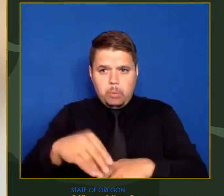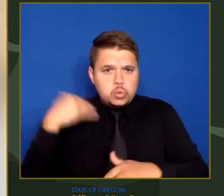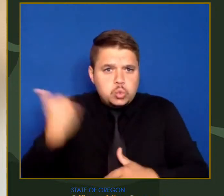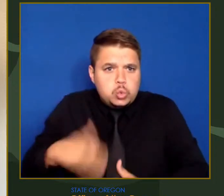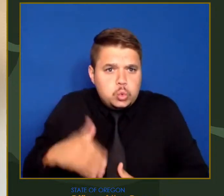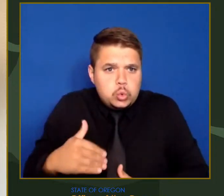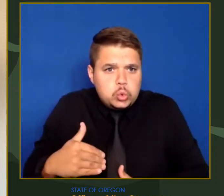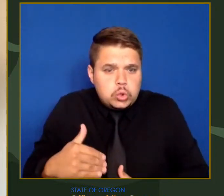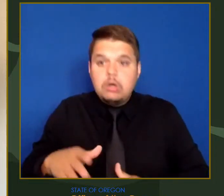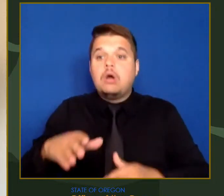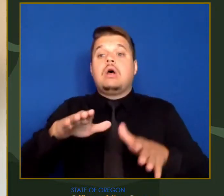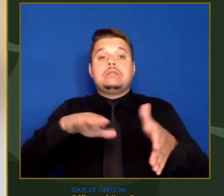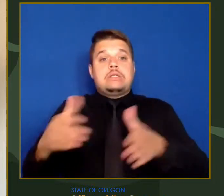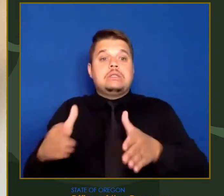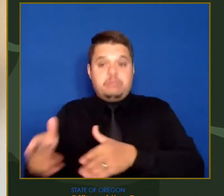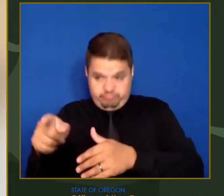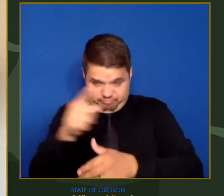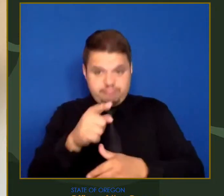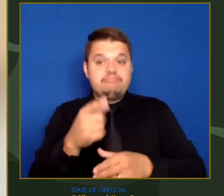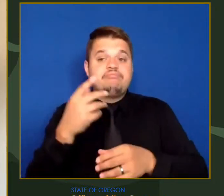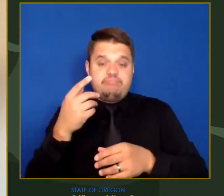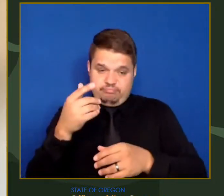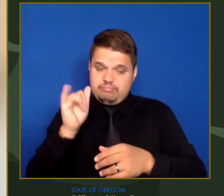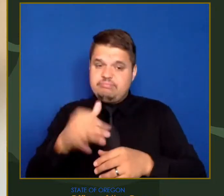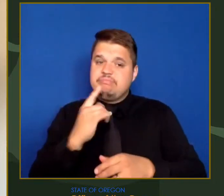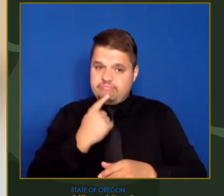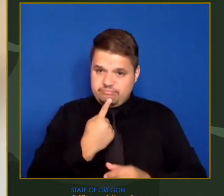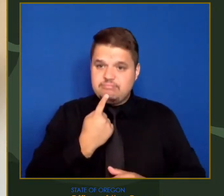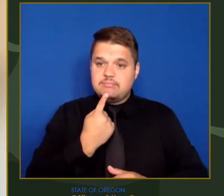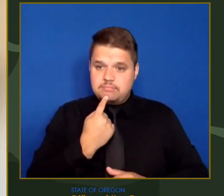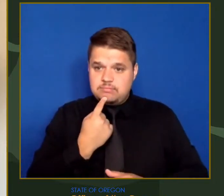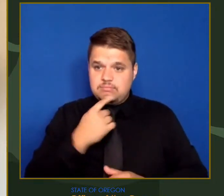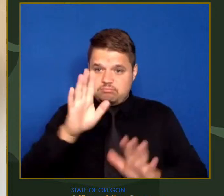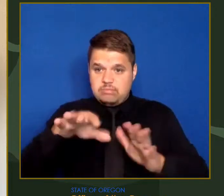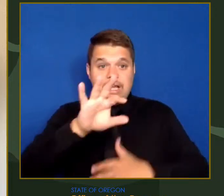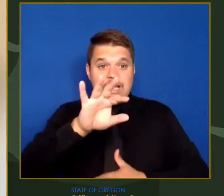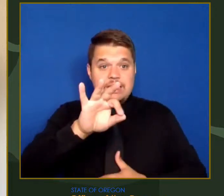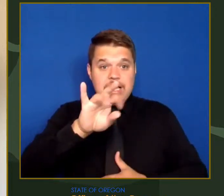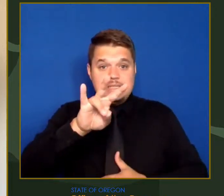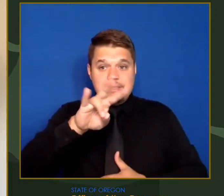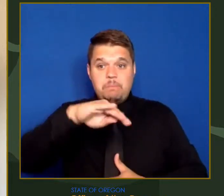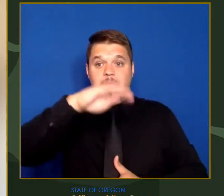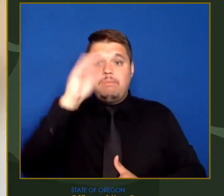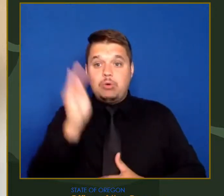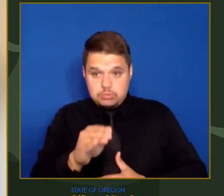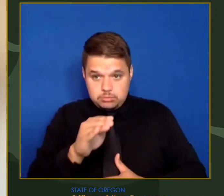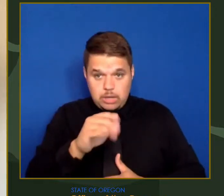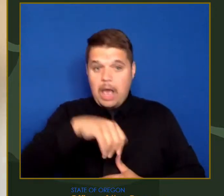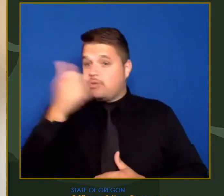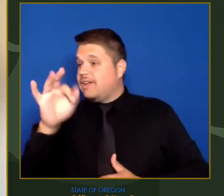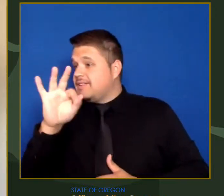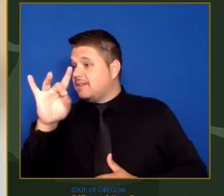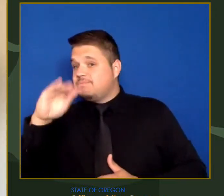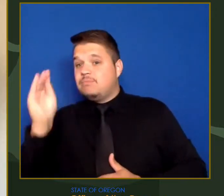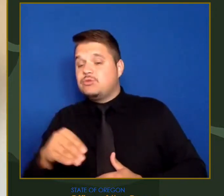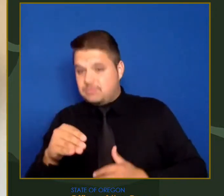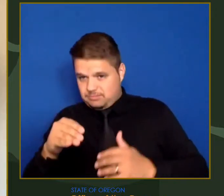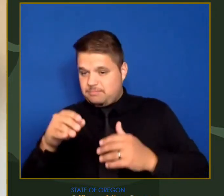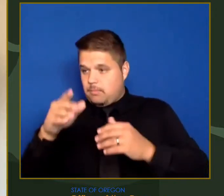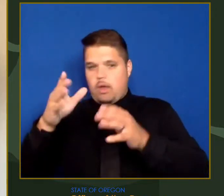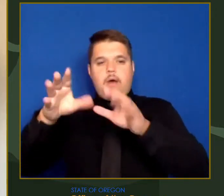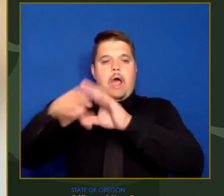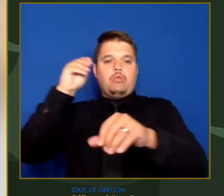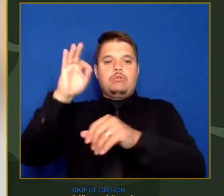97 of those were unvaccinated. So it's the numbers and our experience on the ground are bearing